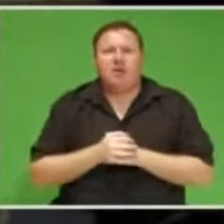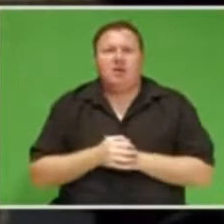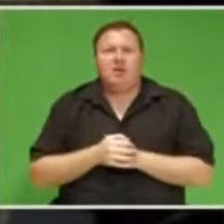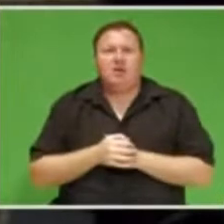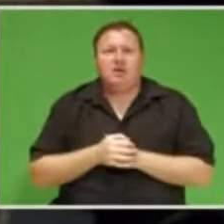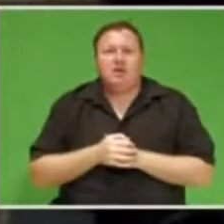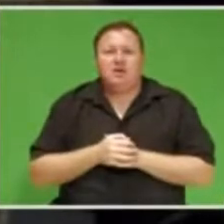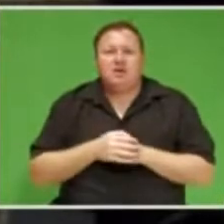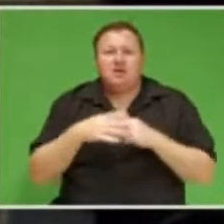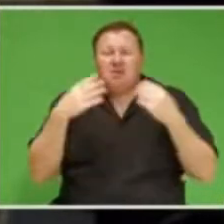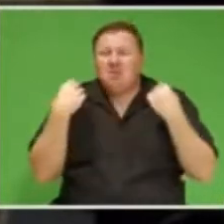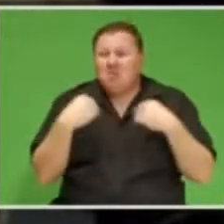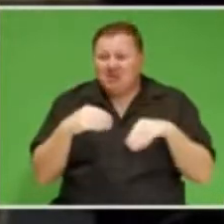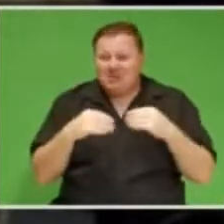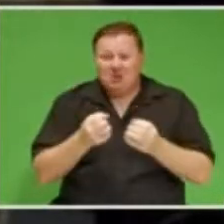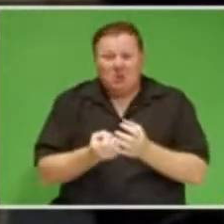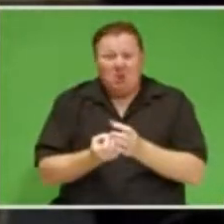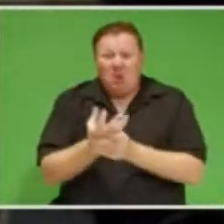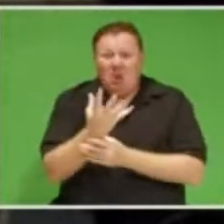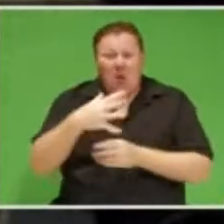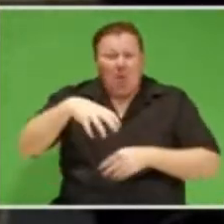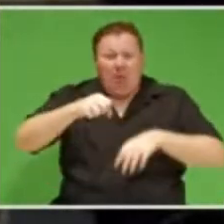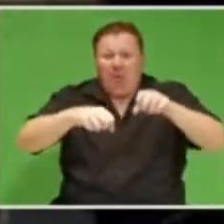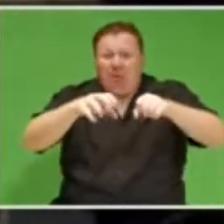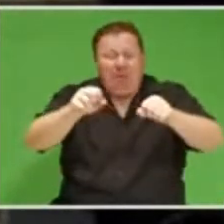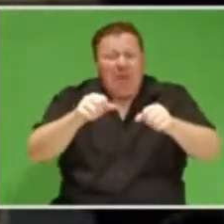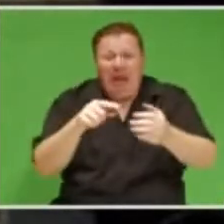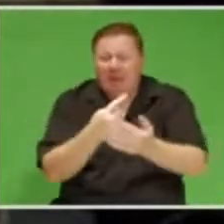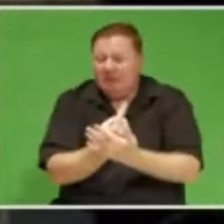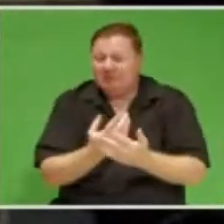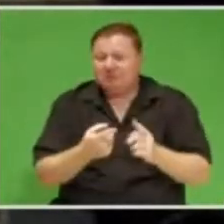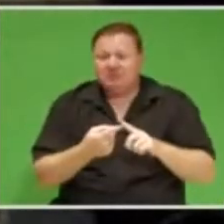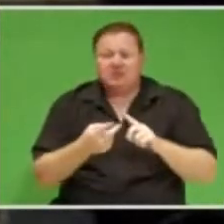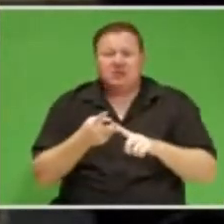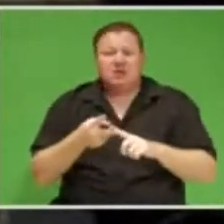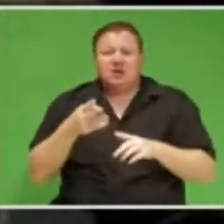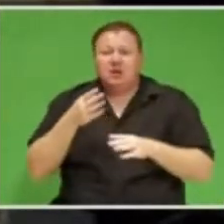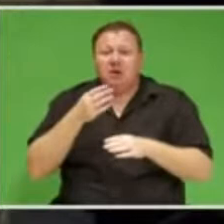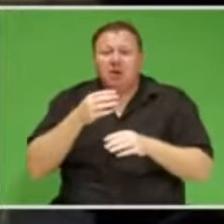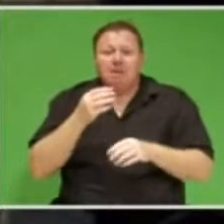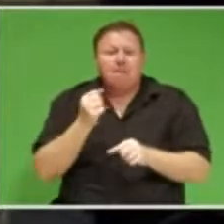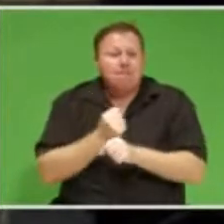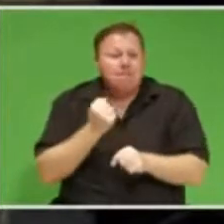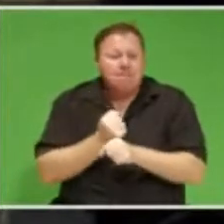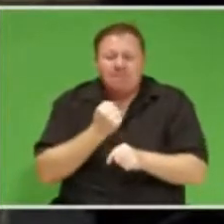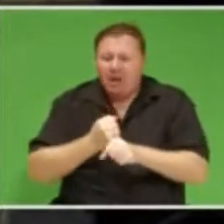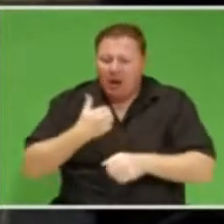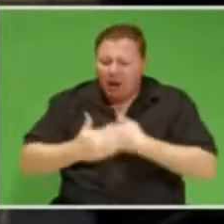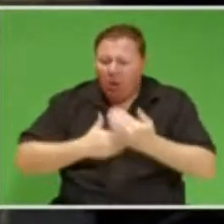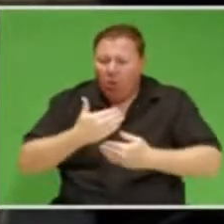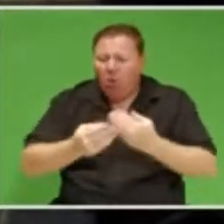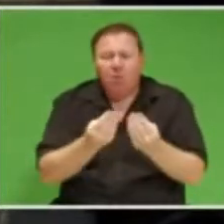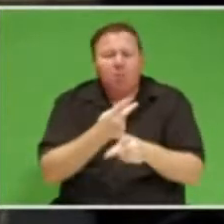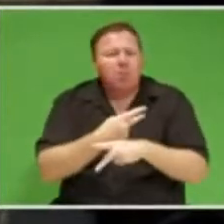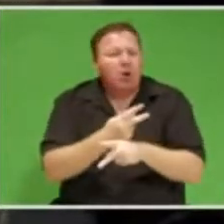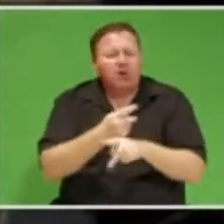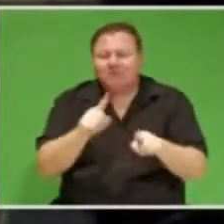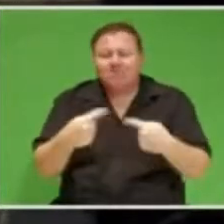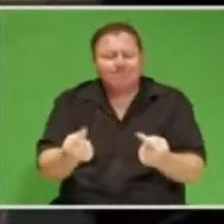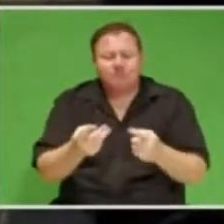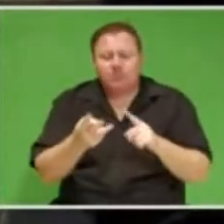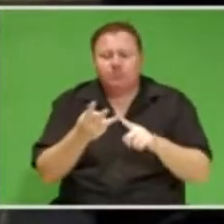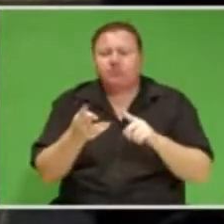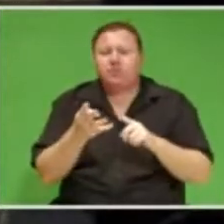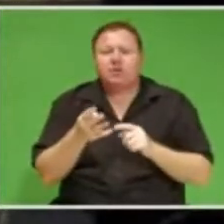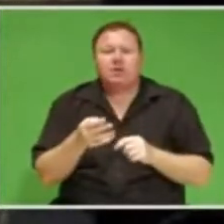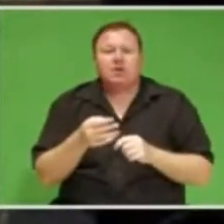businesses cannot grow, assembly lines cannot run, crops cannot be irrigated, and